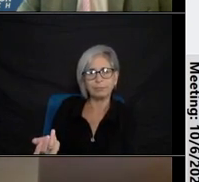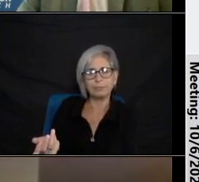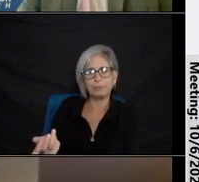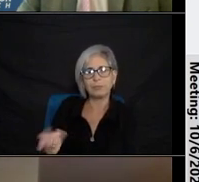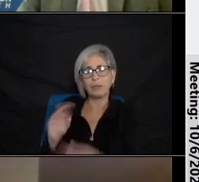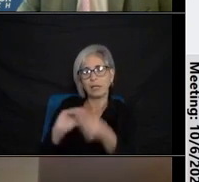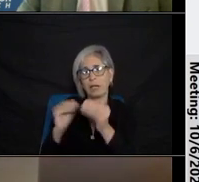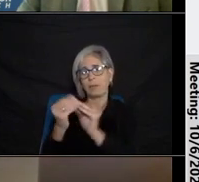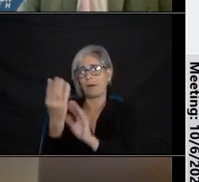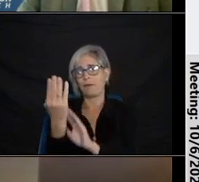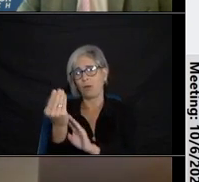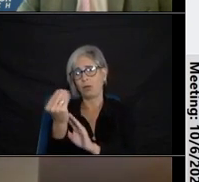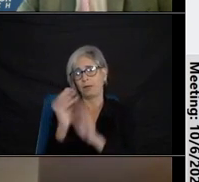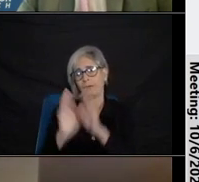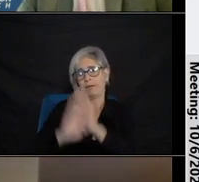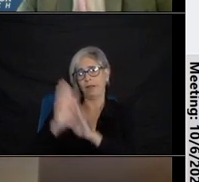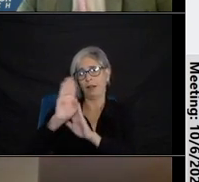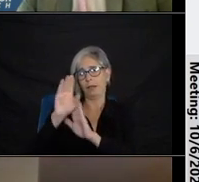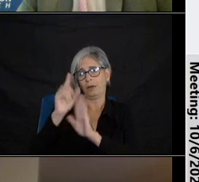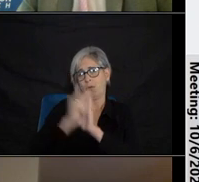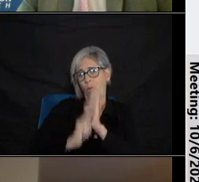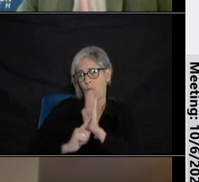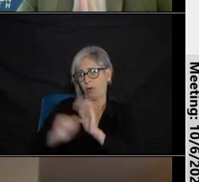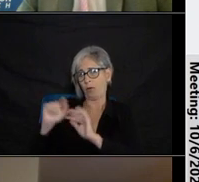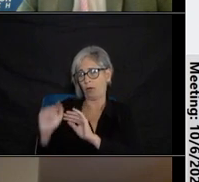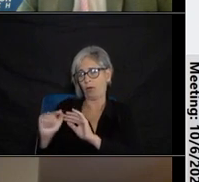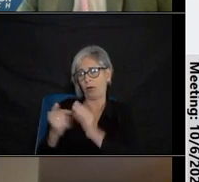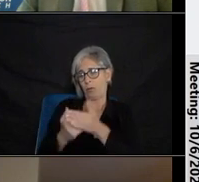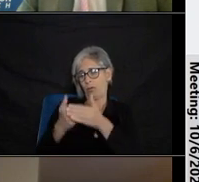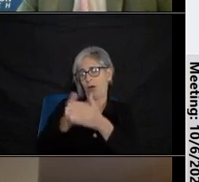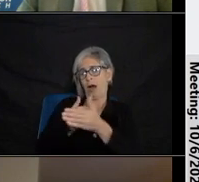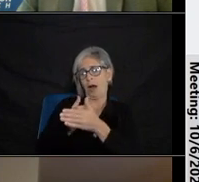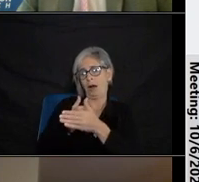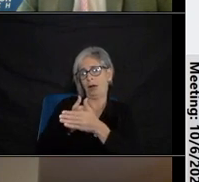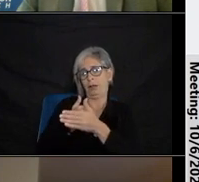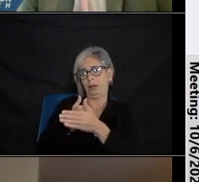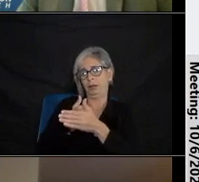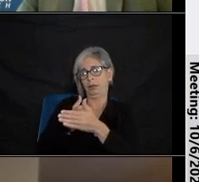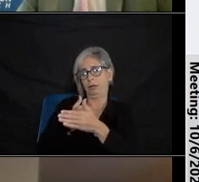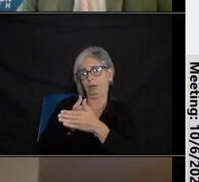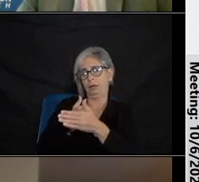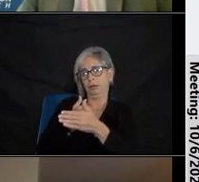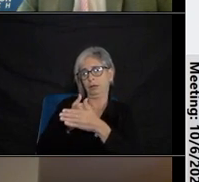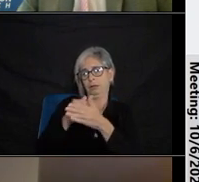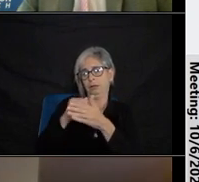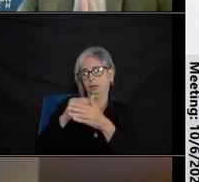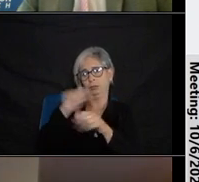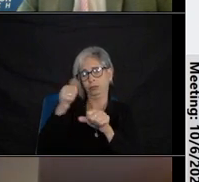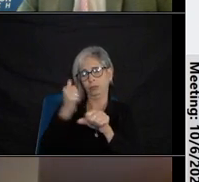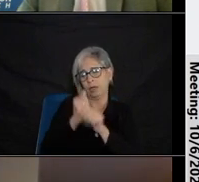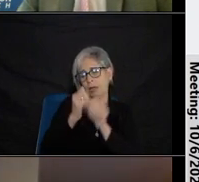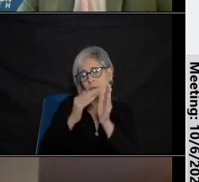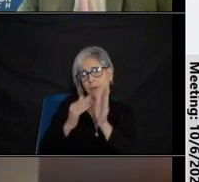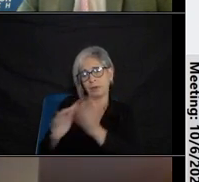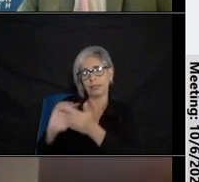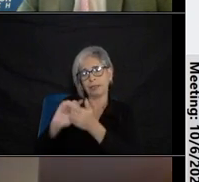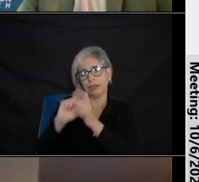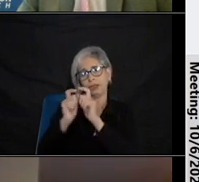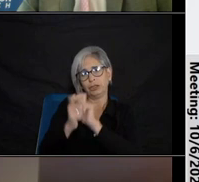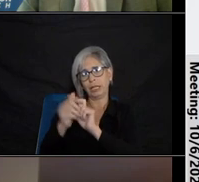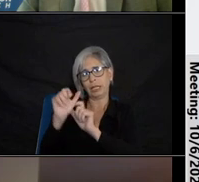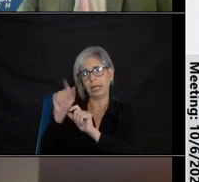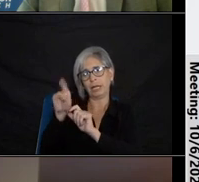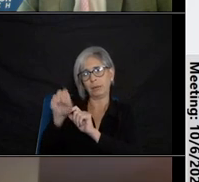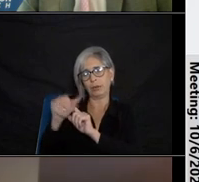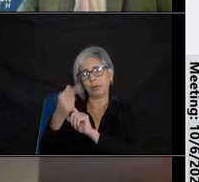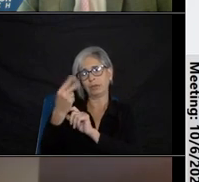Number 14 of the development order. Prior to permitting submitted a rectified site plan set depicting the changes presented at the April